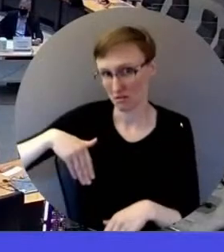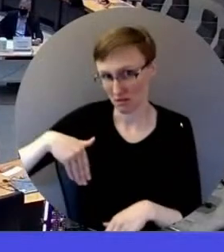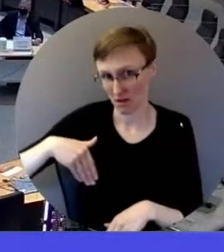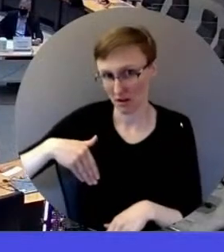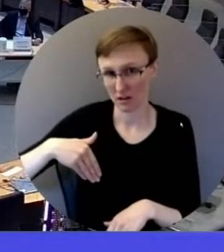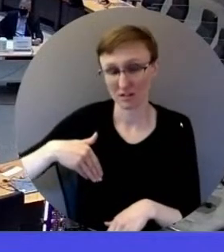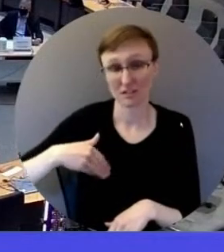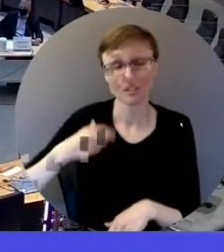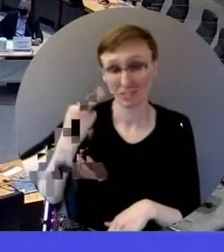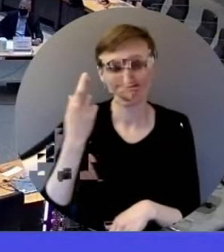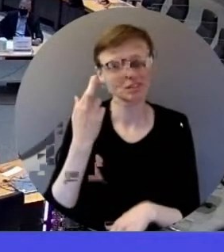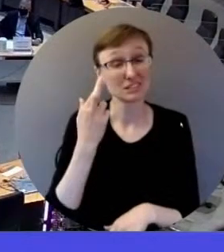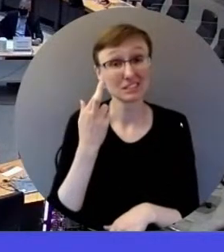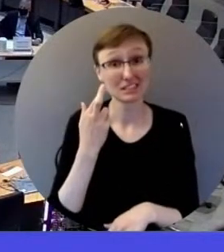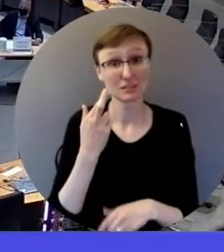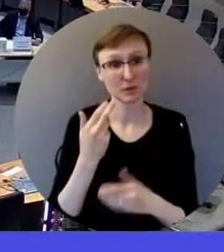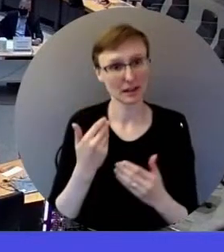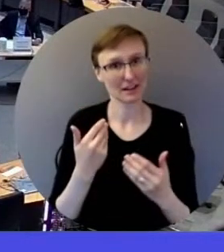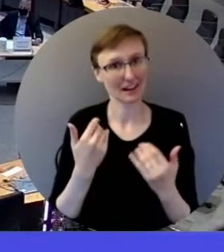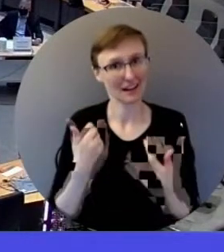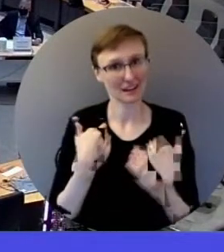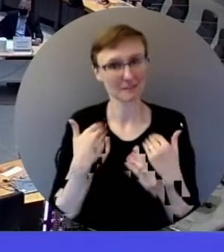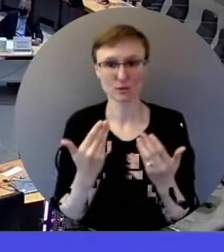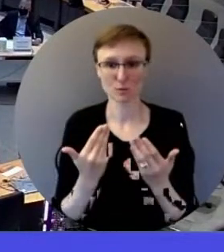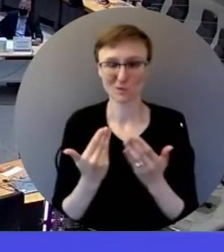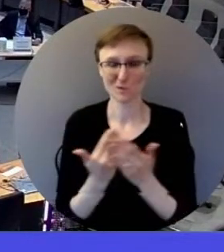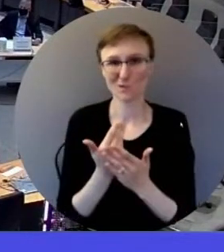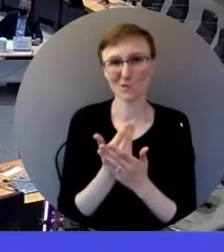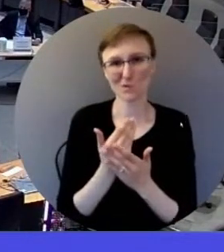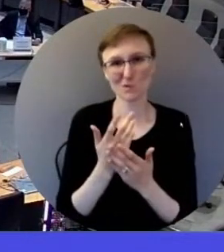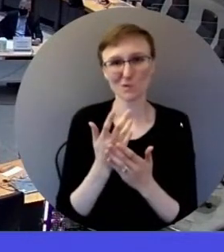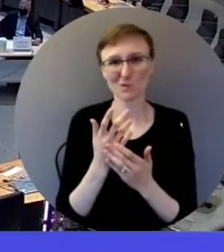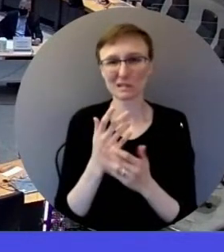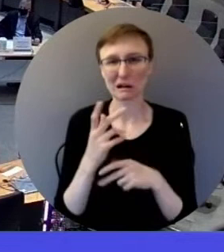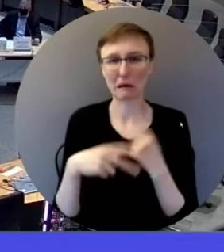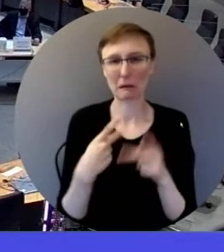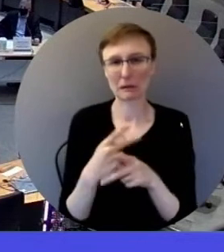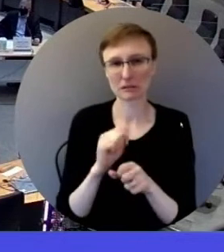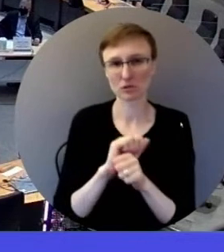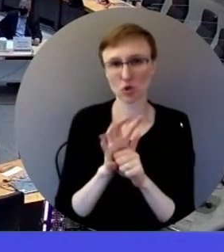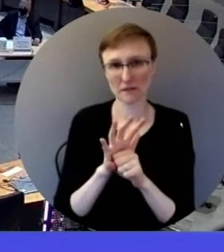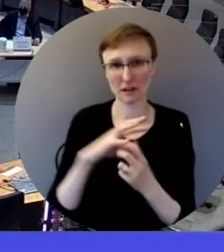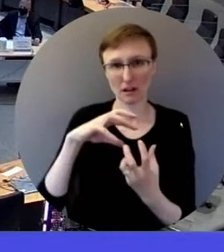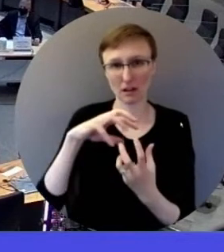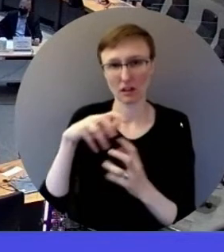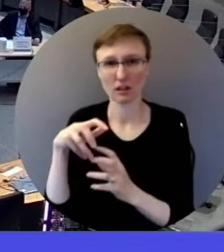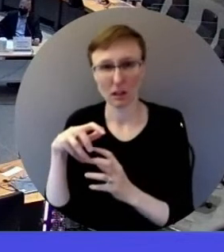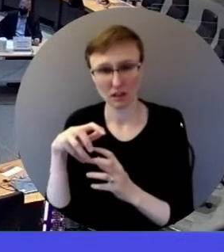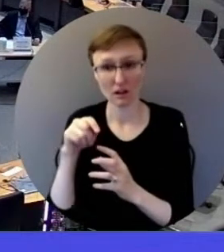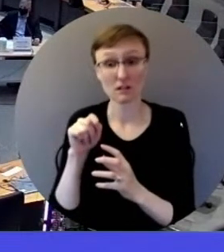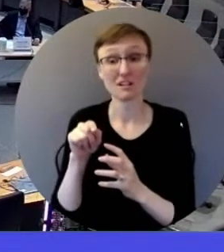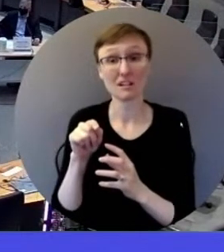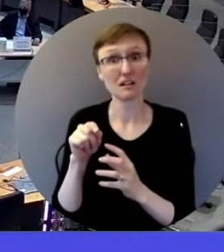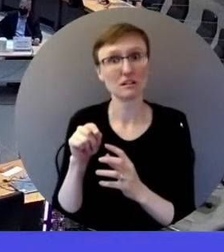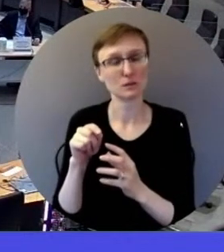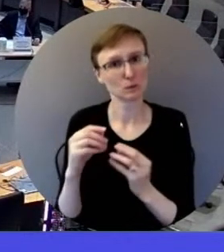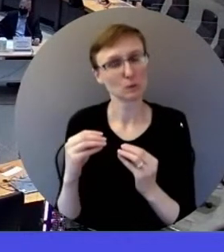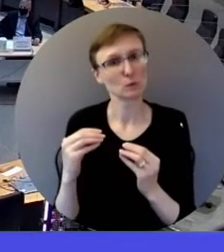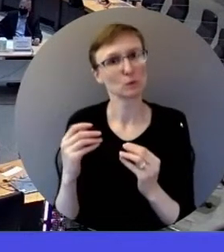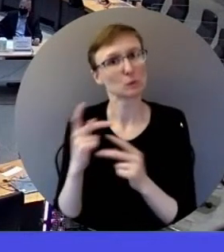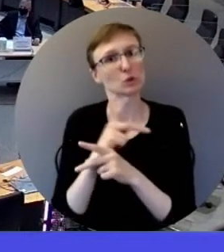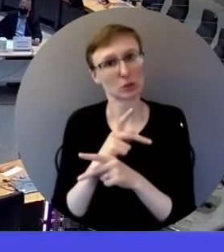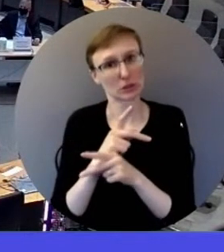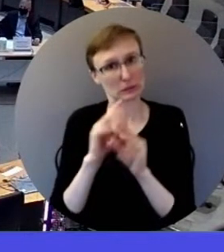summer. But we expect to stay ahead of it if we can continue to vaccinate and get to those high coverage levels.